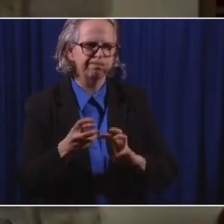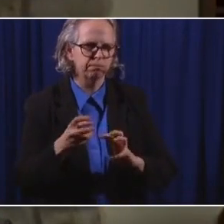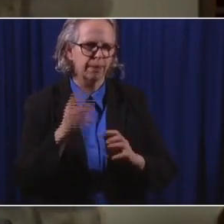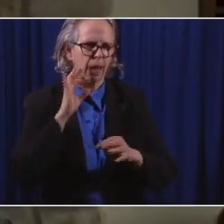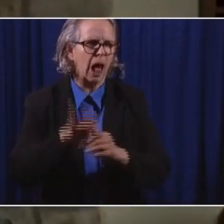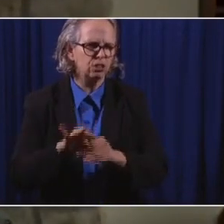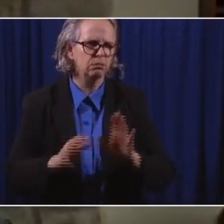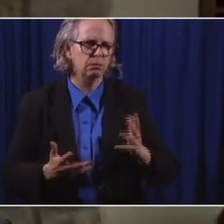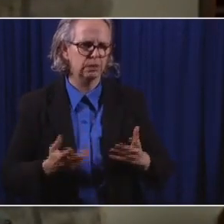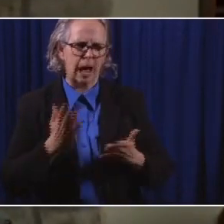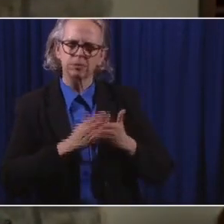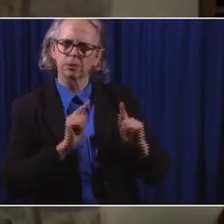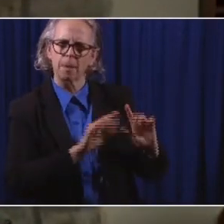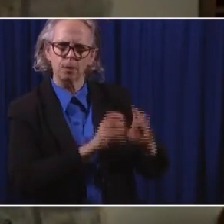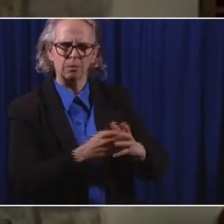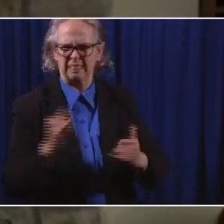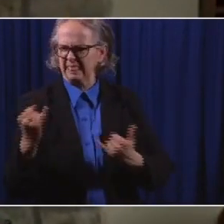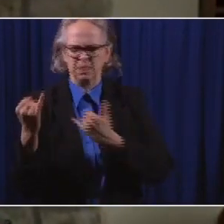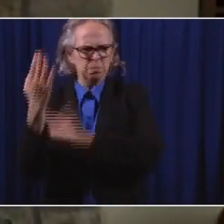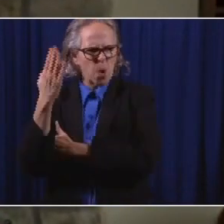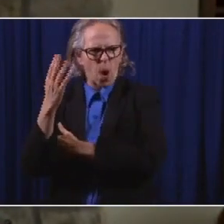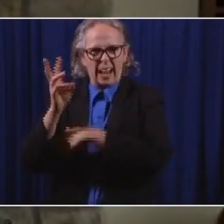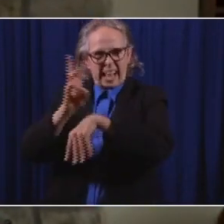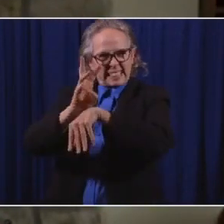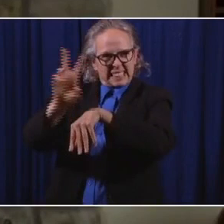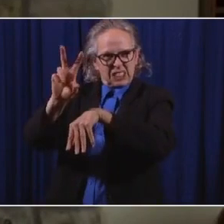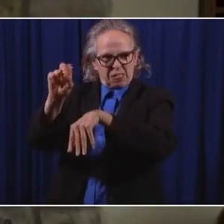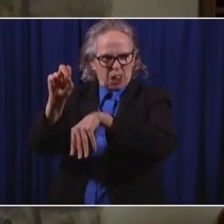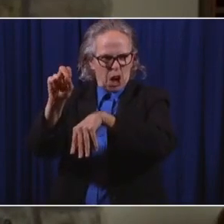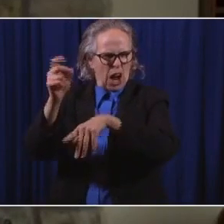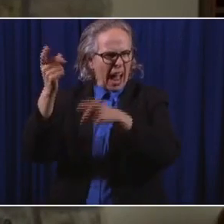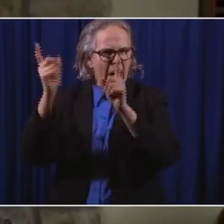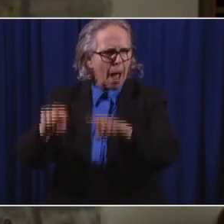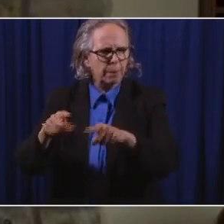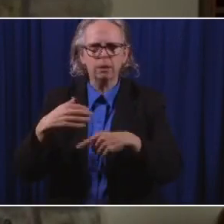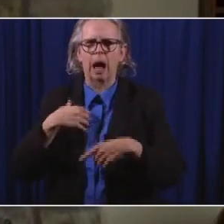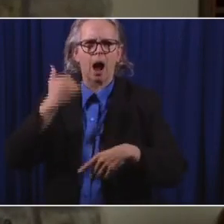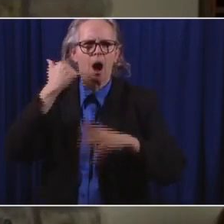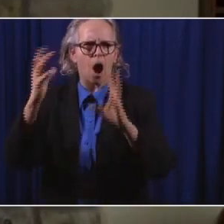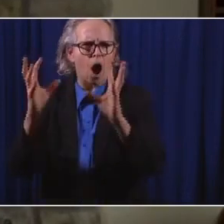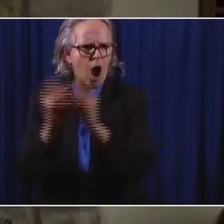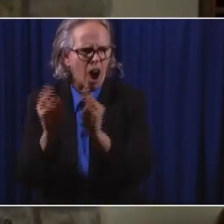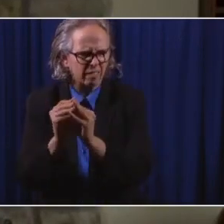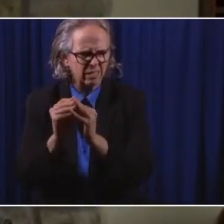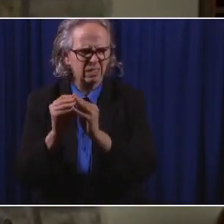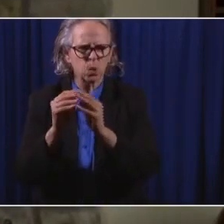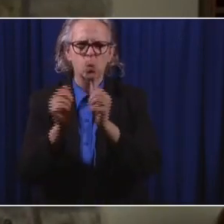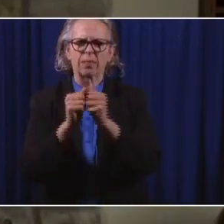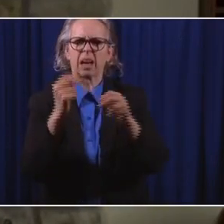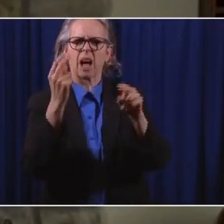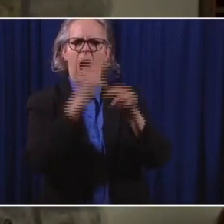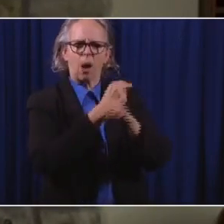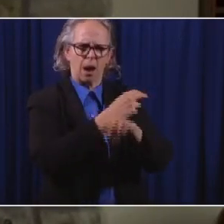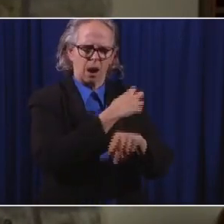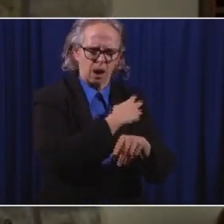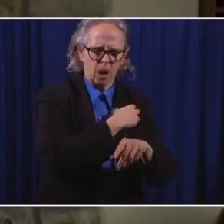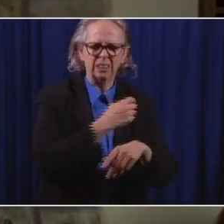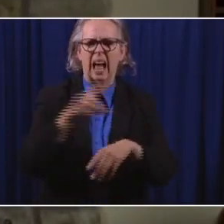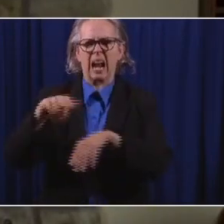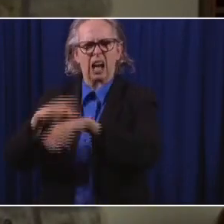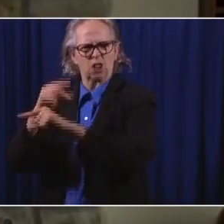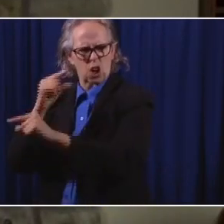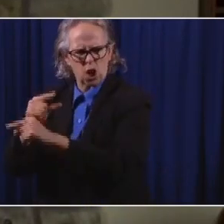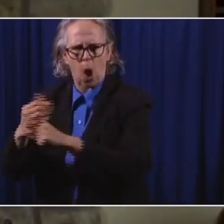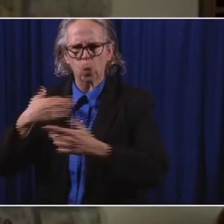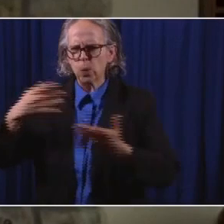call with our team, with the National Guard, the Highway Patrol, and others, just kind of going over what we